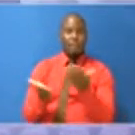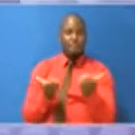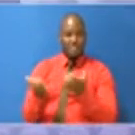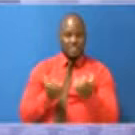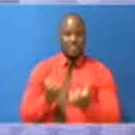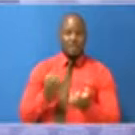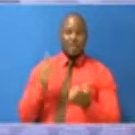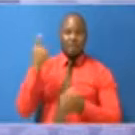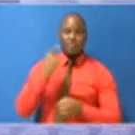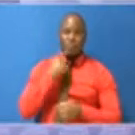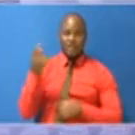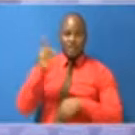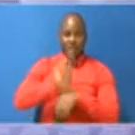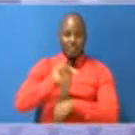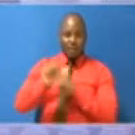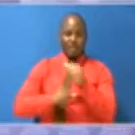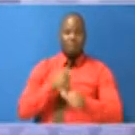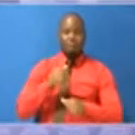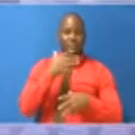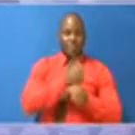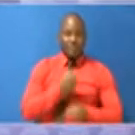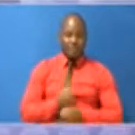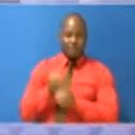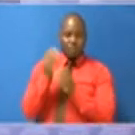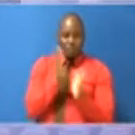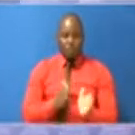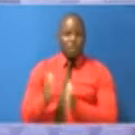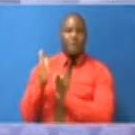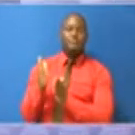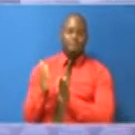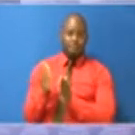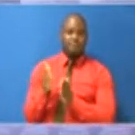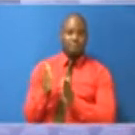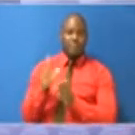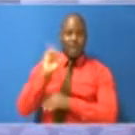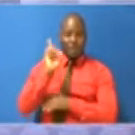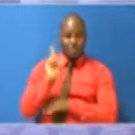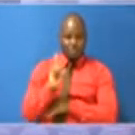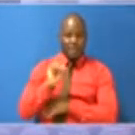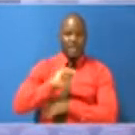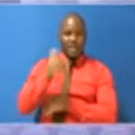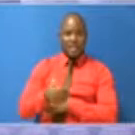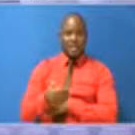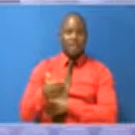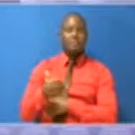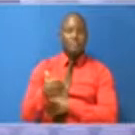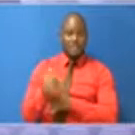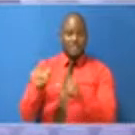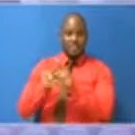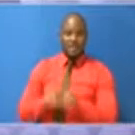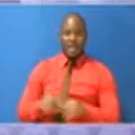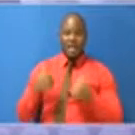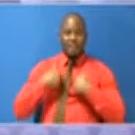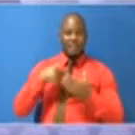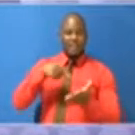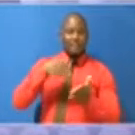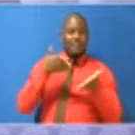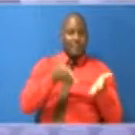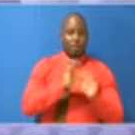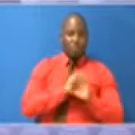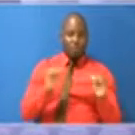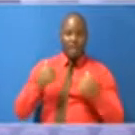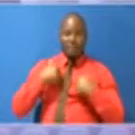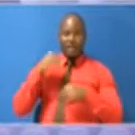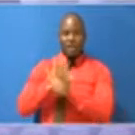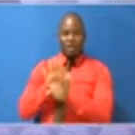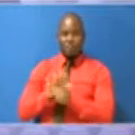first hundred days is about reconstructing the organization called nairobi city county because it does not exist and we have